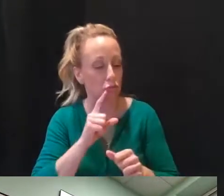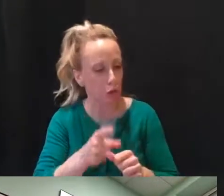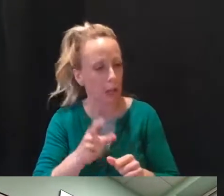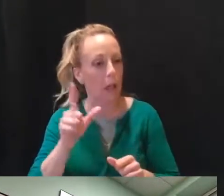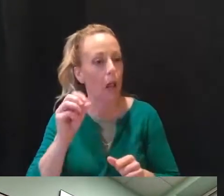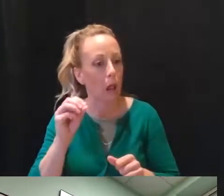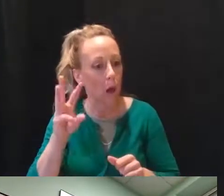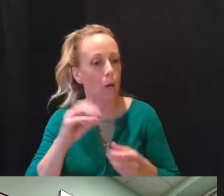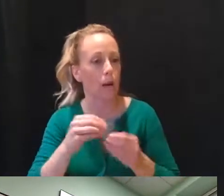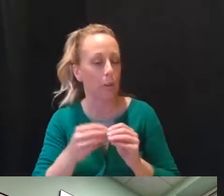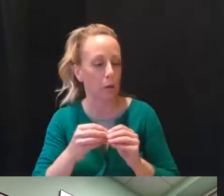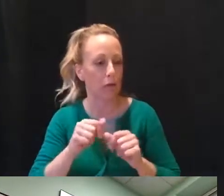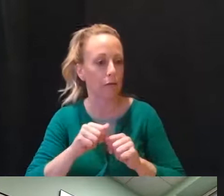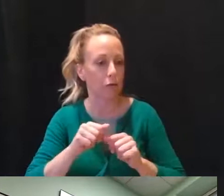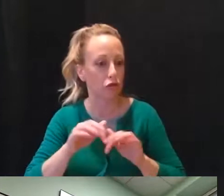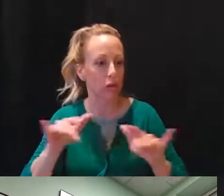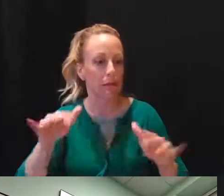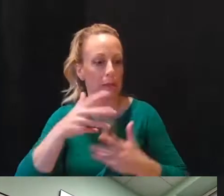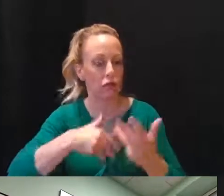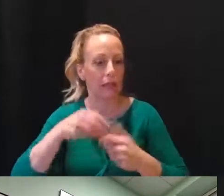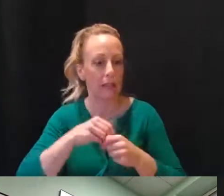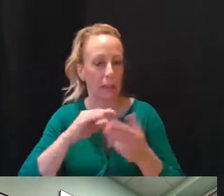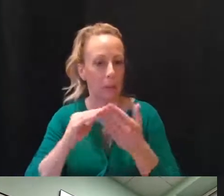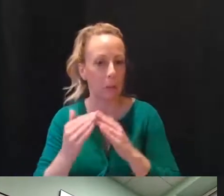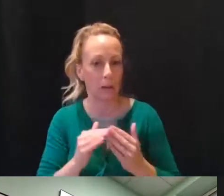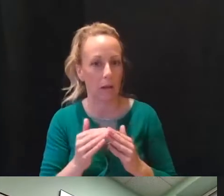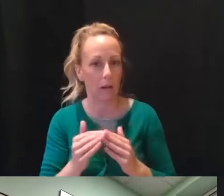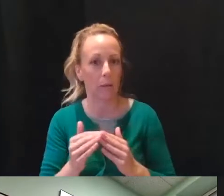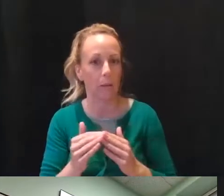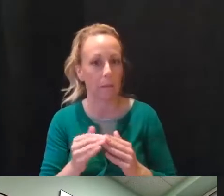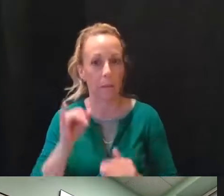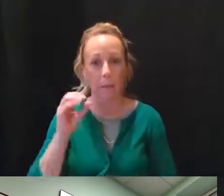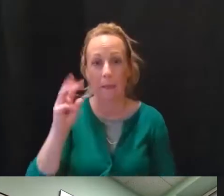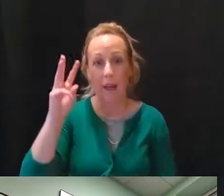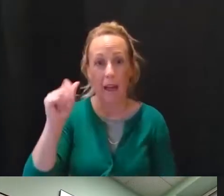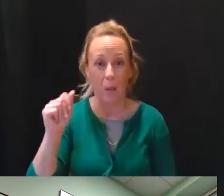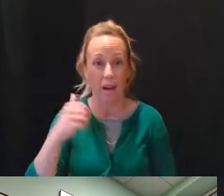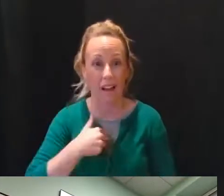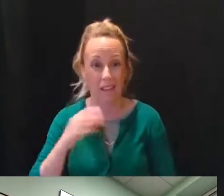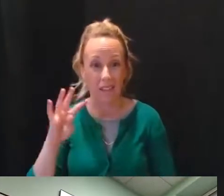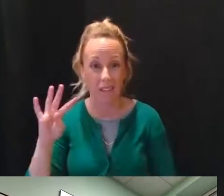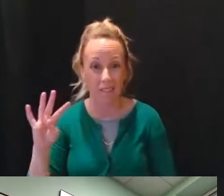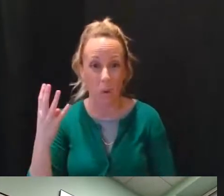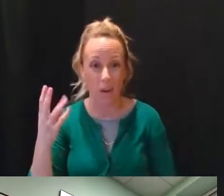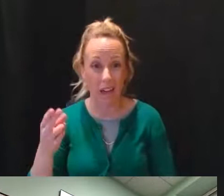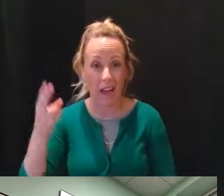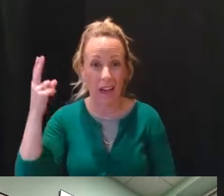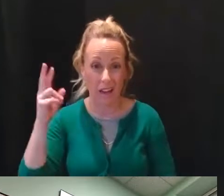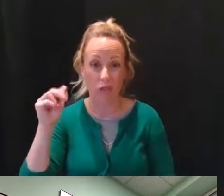transmission in the community. Iowa currently has the 4th highest rates in the